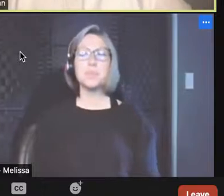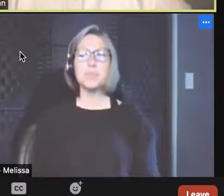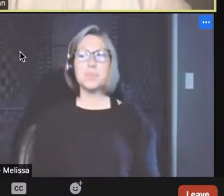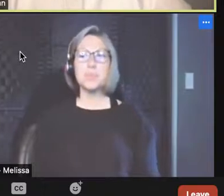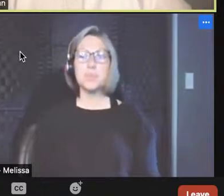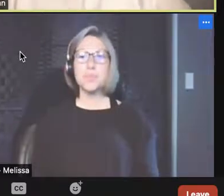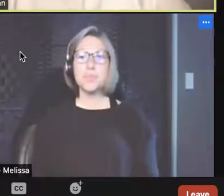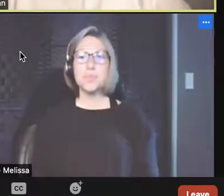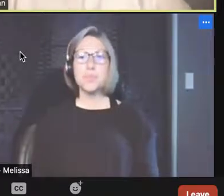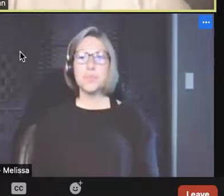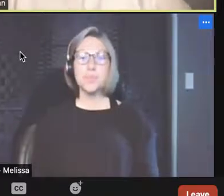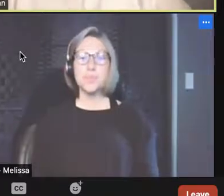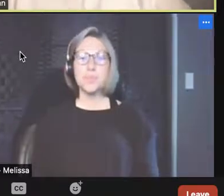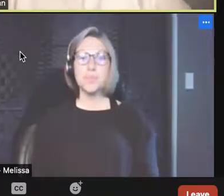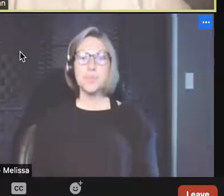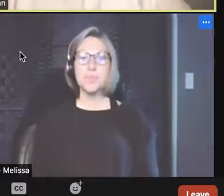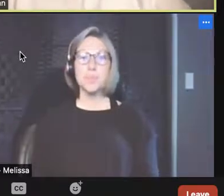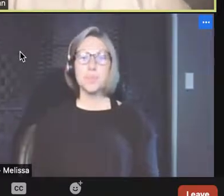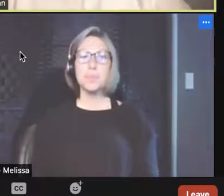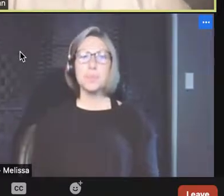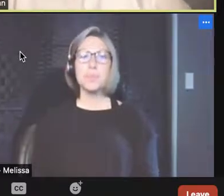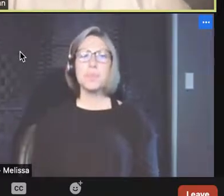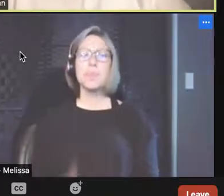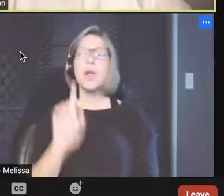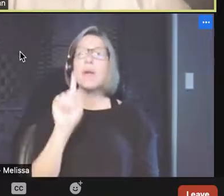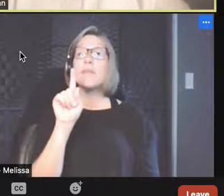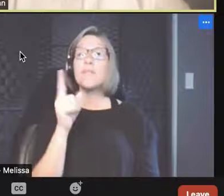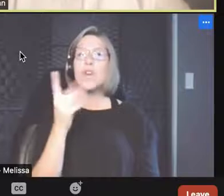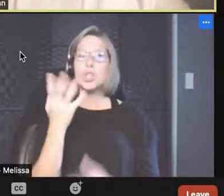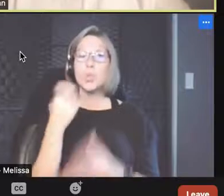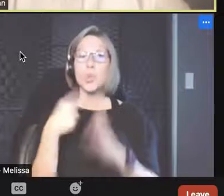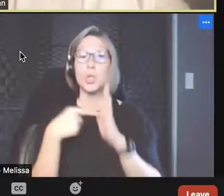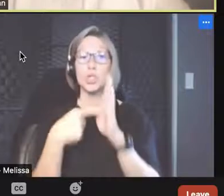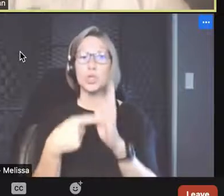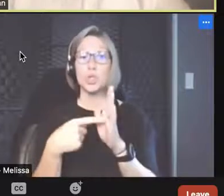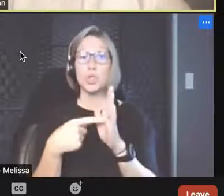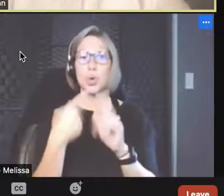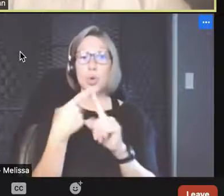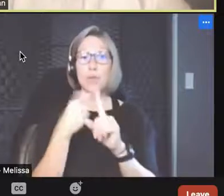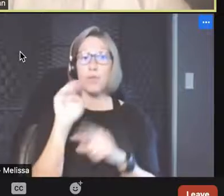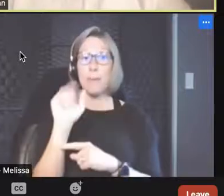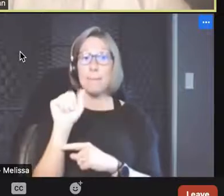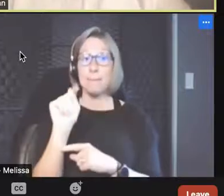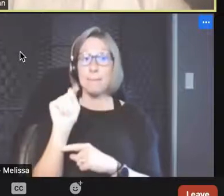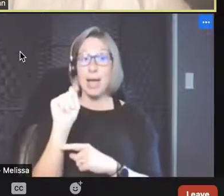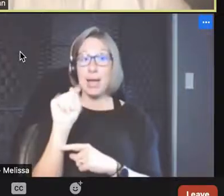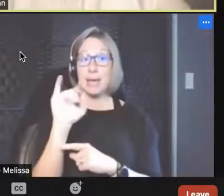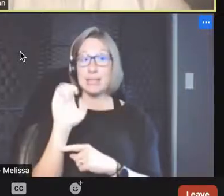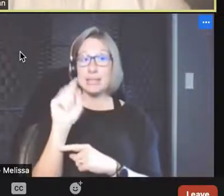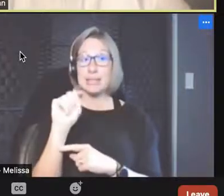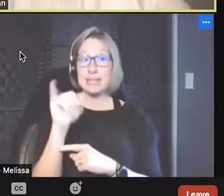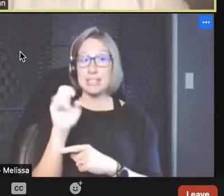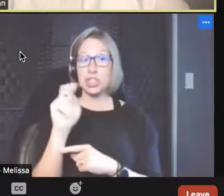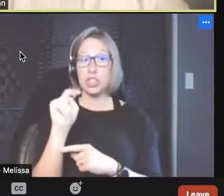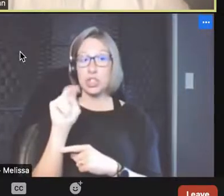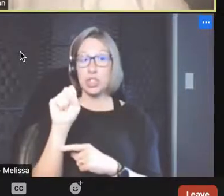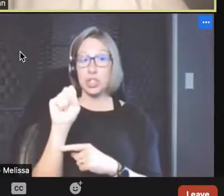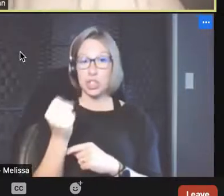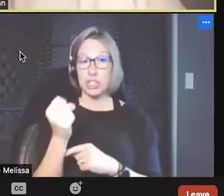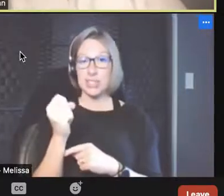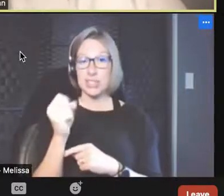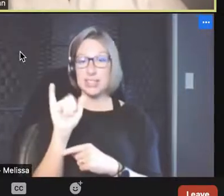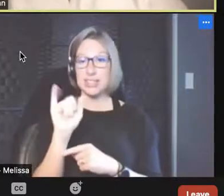want to show you something from Matt Tietjen's 2D image inventory. So this was based